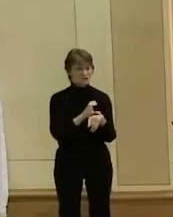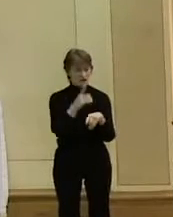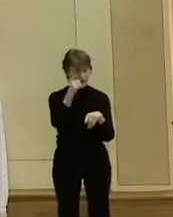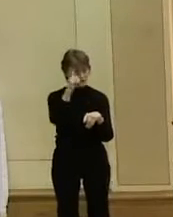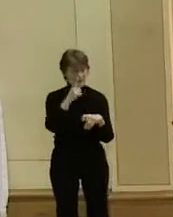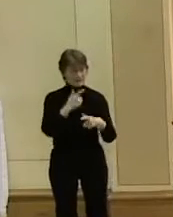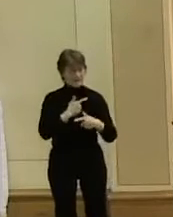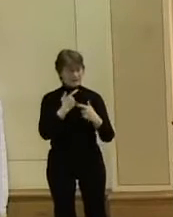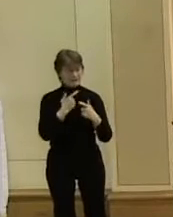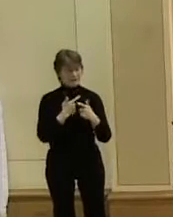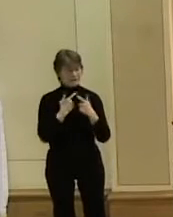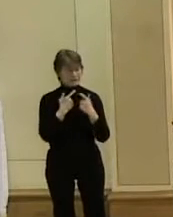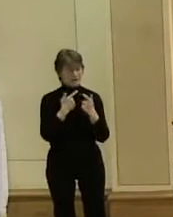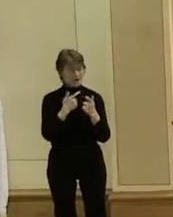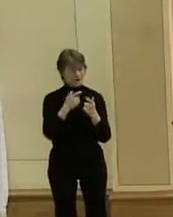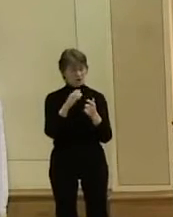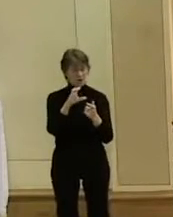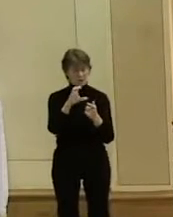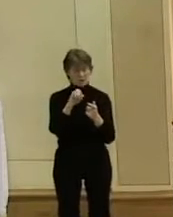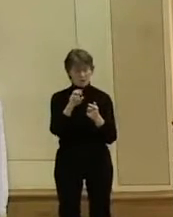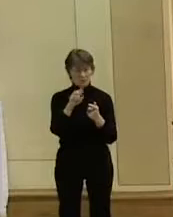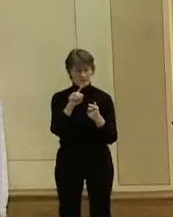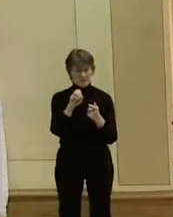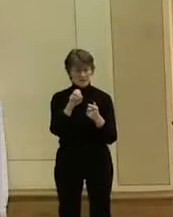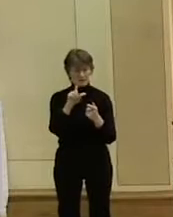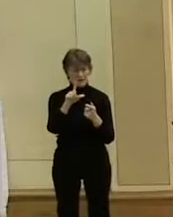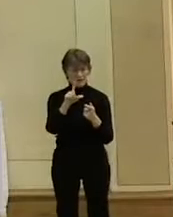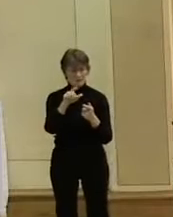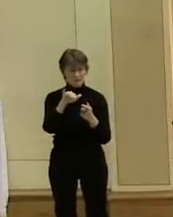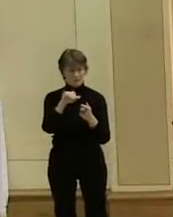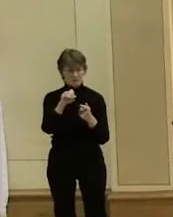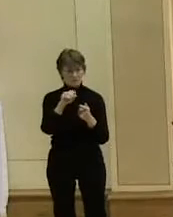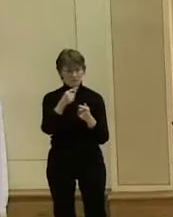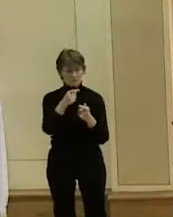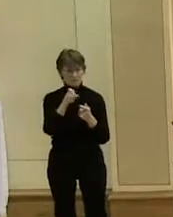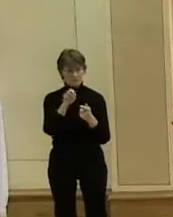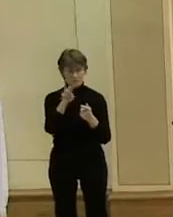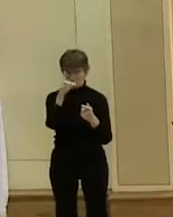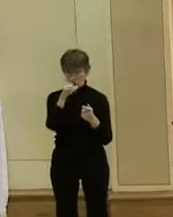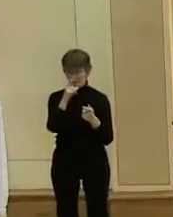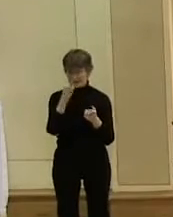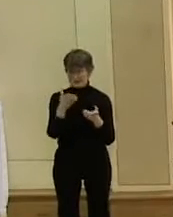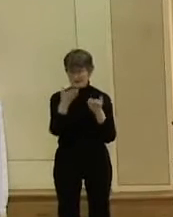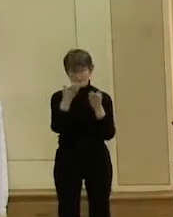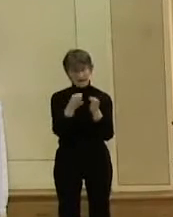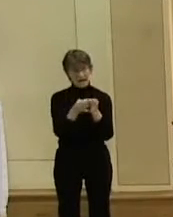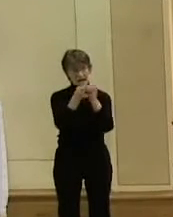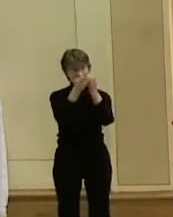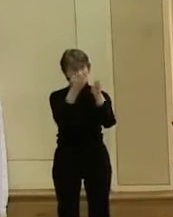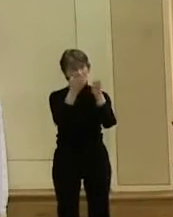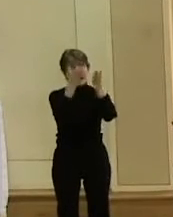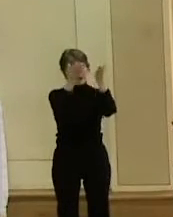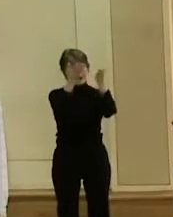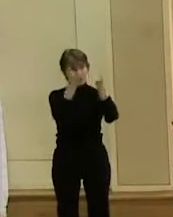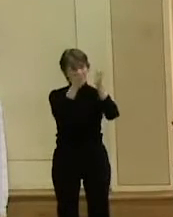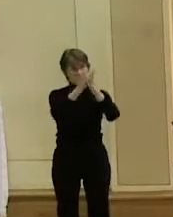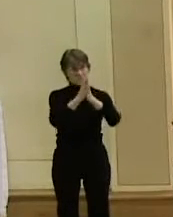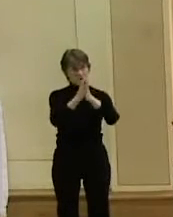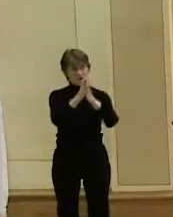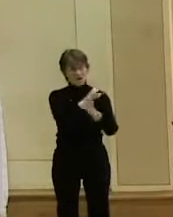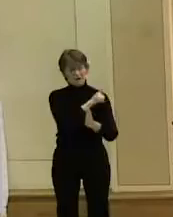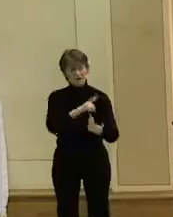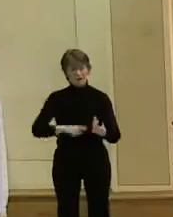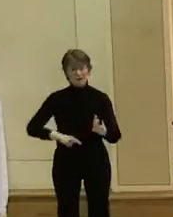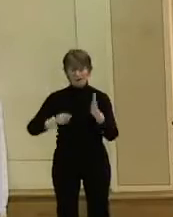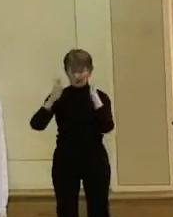the living Cordell Yoder, for whom this Holy Mass is being offered, let us pray to the Lord. Lord, hear our